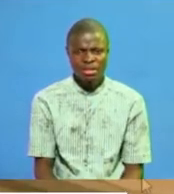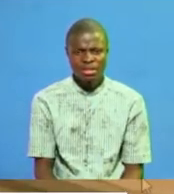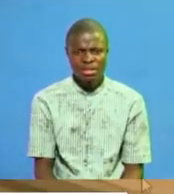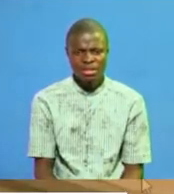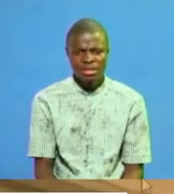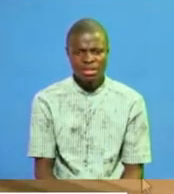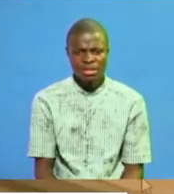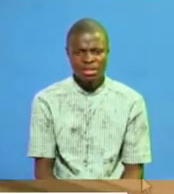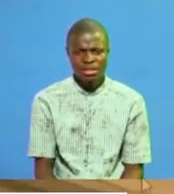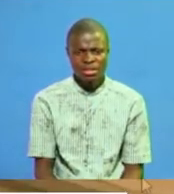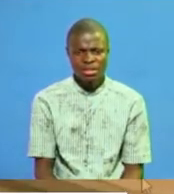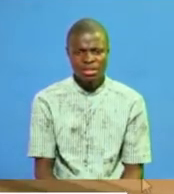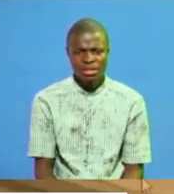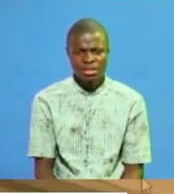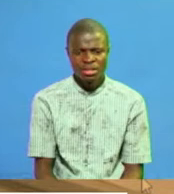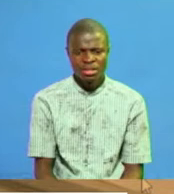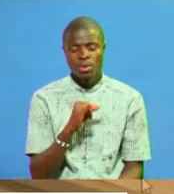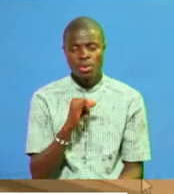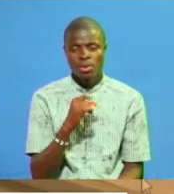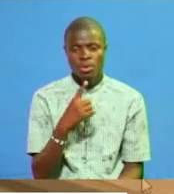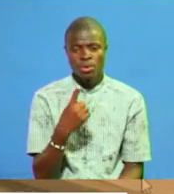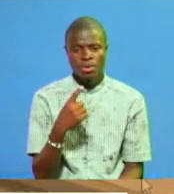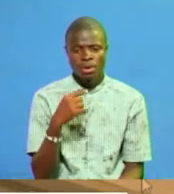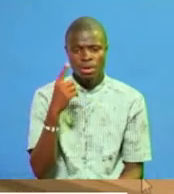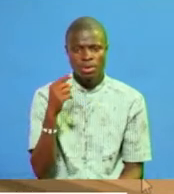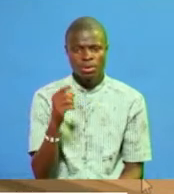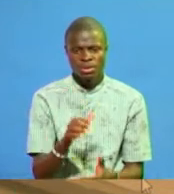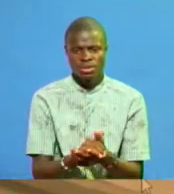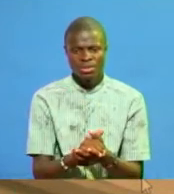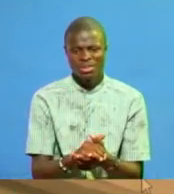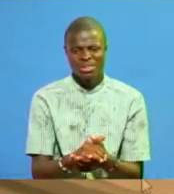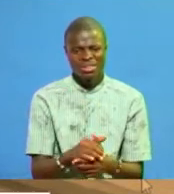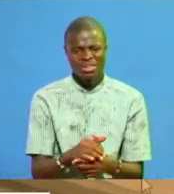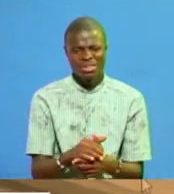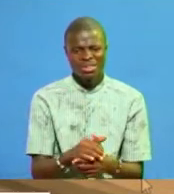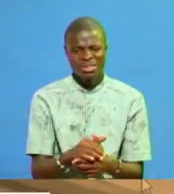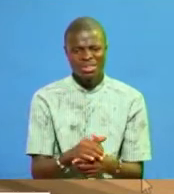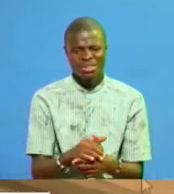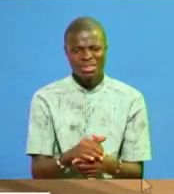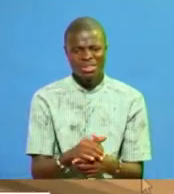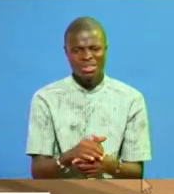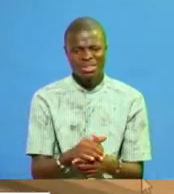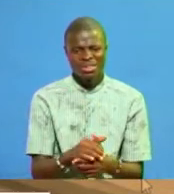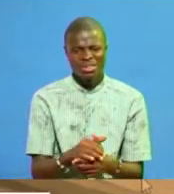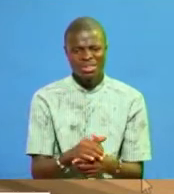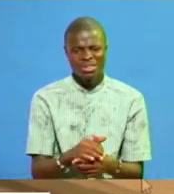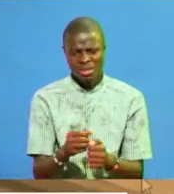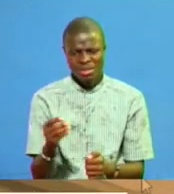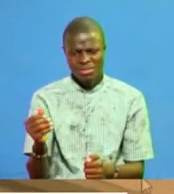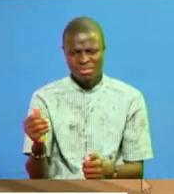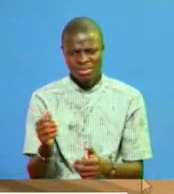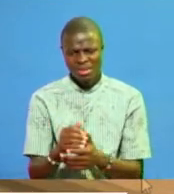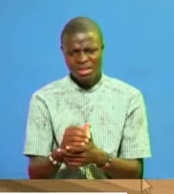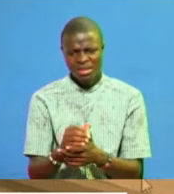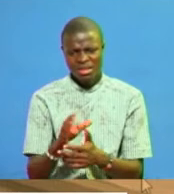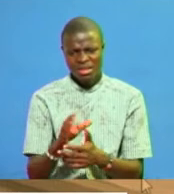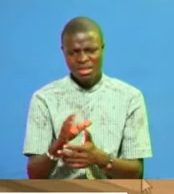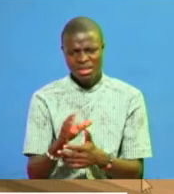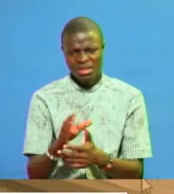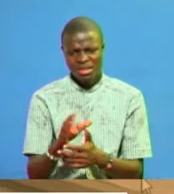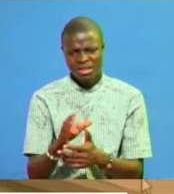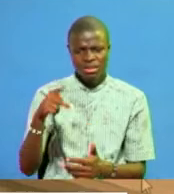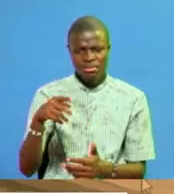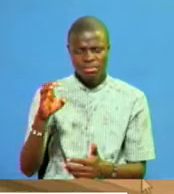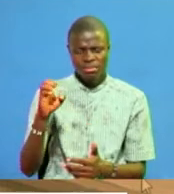One question though. Yeah. I work with FX Pesa, which is a financial market broker that is a licensed by the